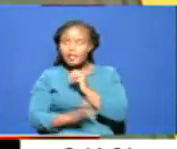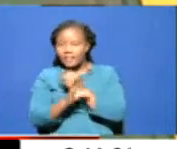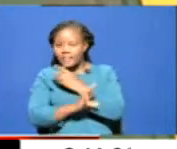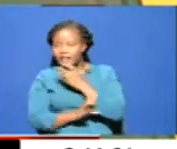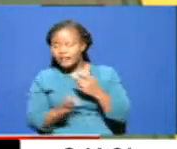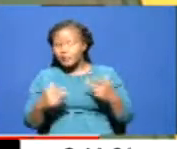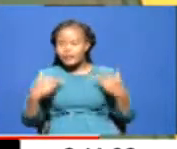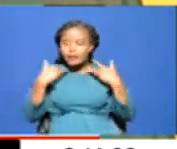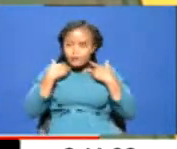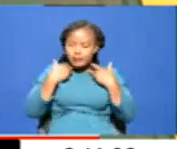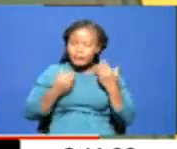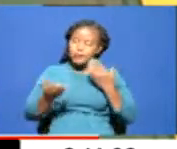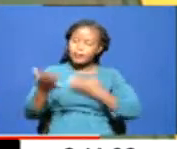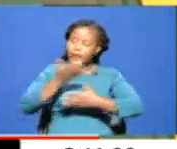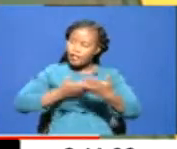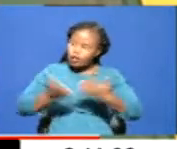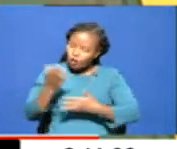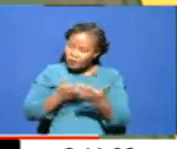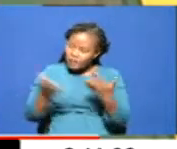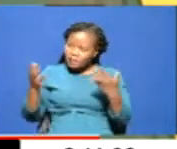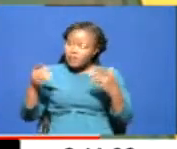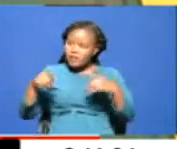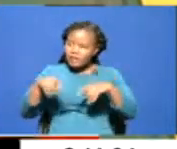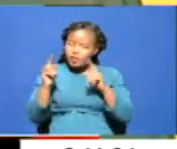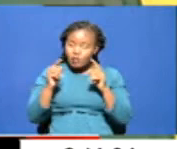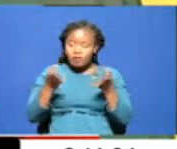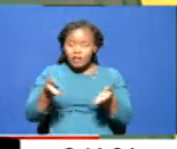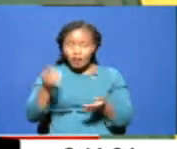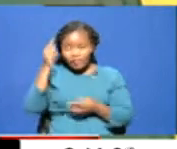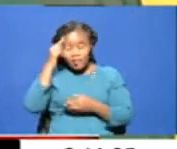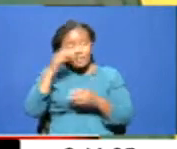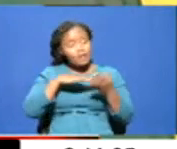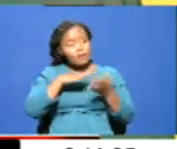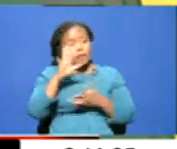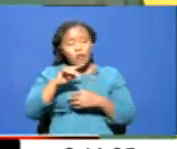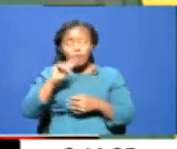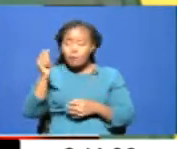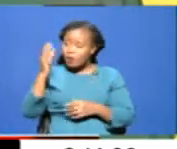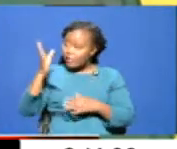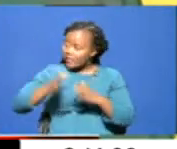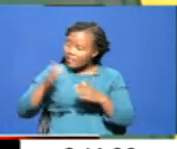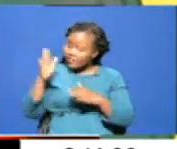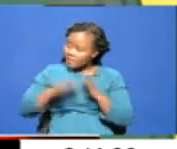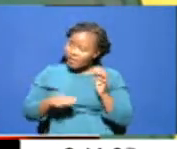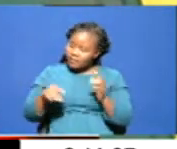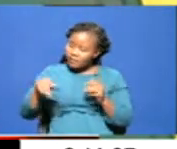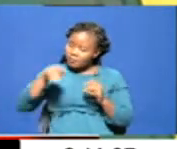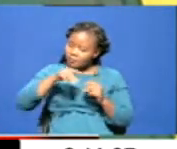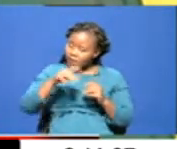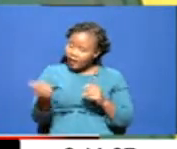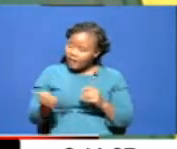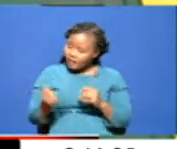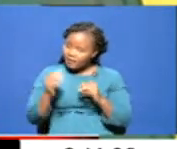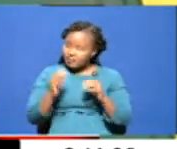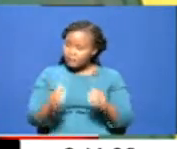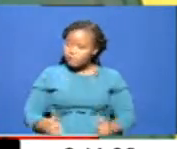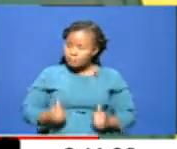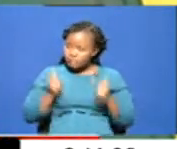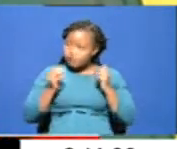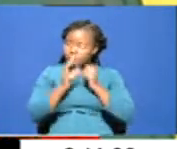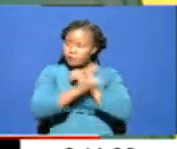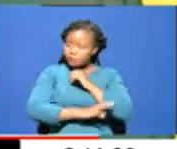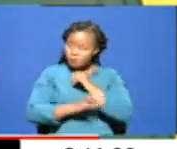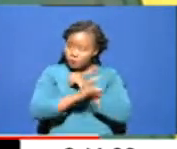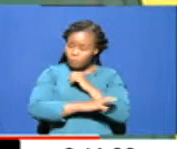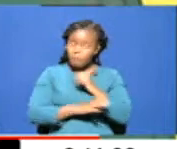yetu. Wao ndio wakawa wenyewe, sisi tukawa maskwota kwa hii nchi yetu. Mimi